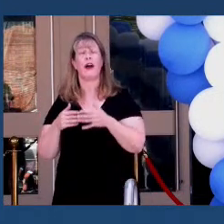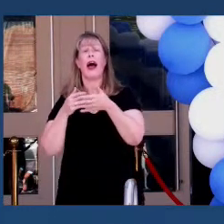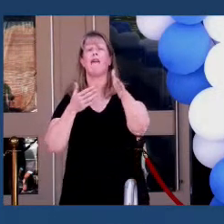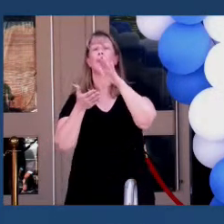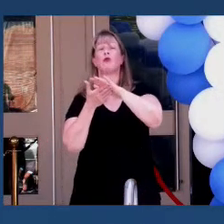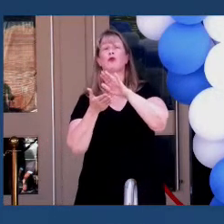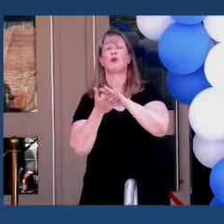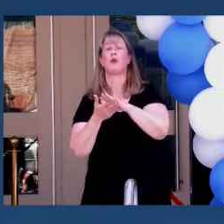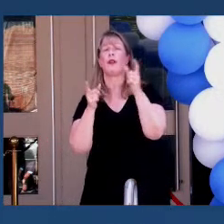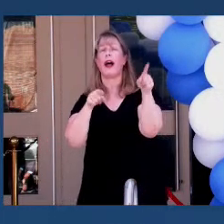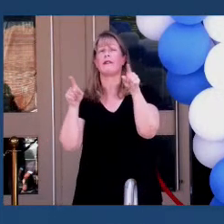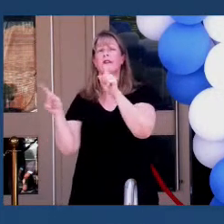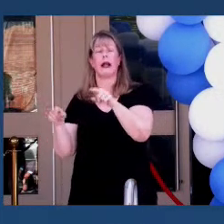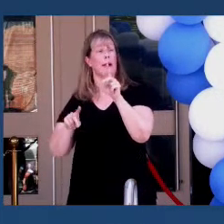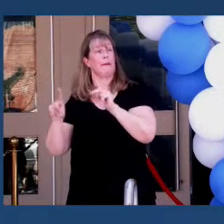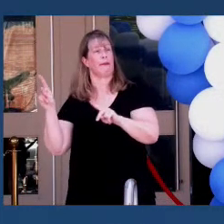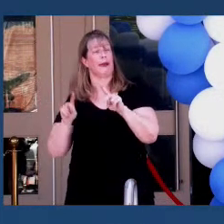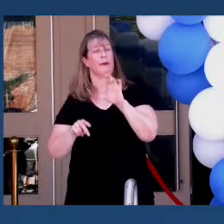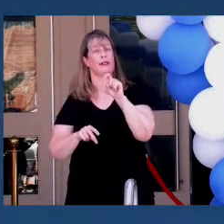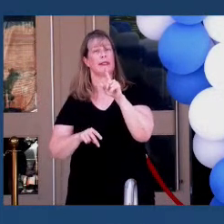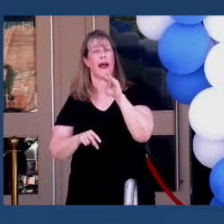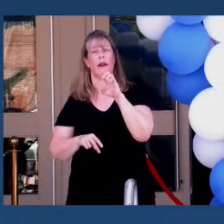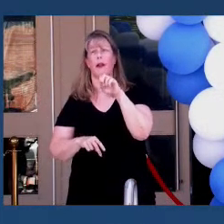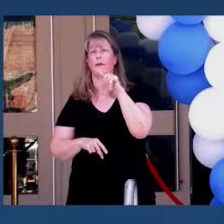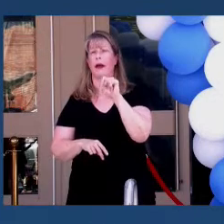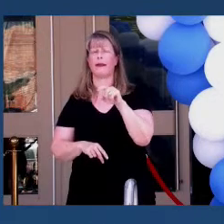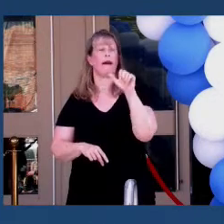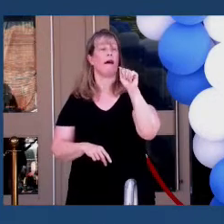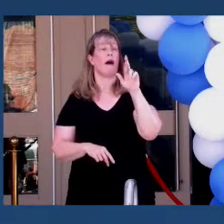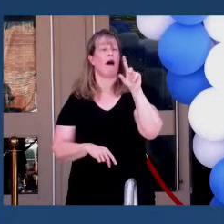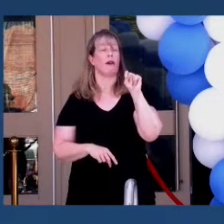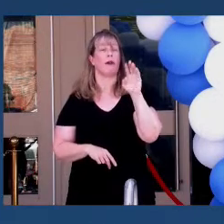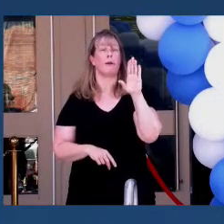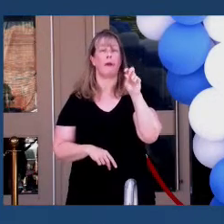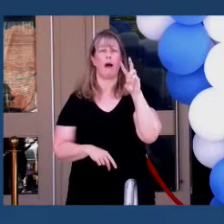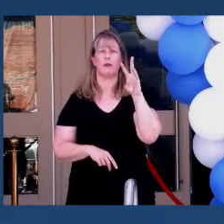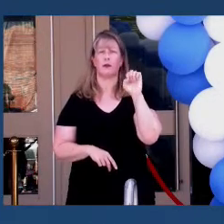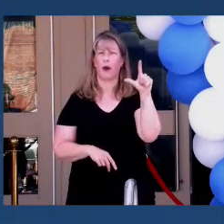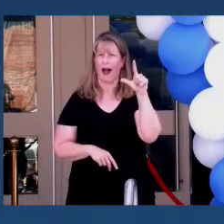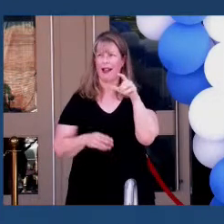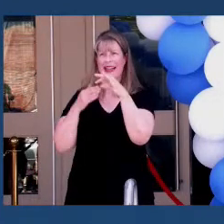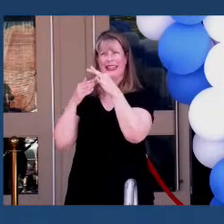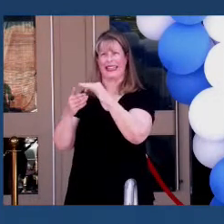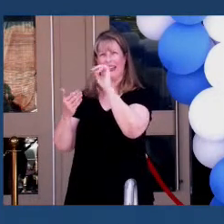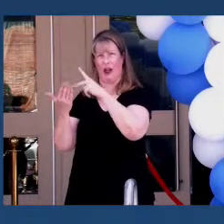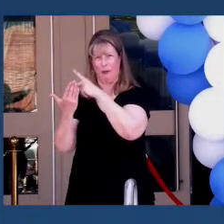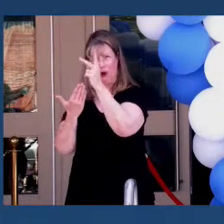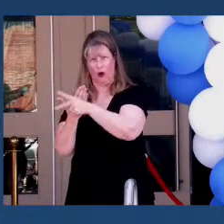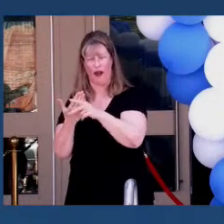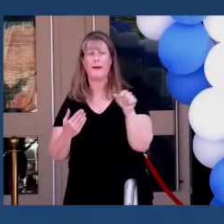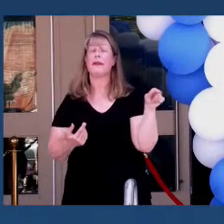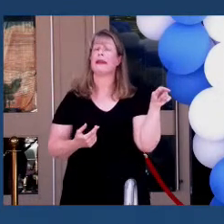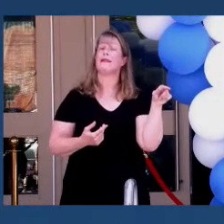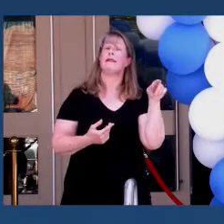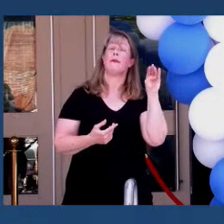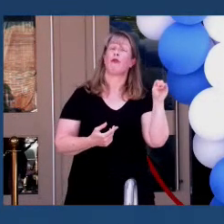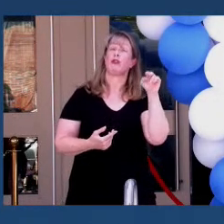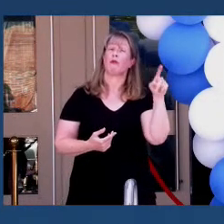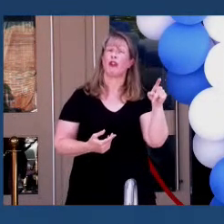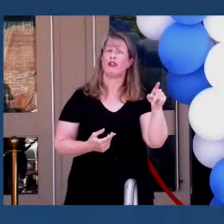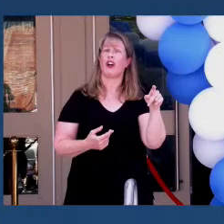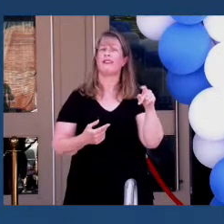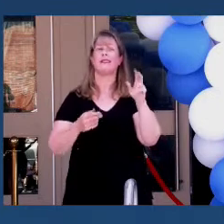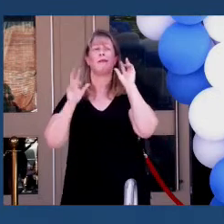activities were at People's Settlement with Art Boswell leading People's Settlement. Mr. Pritchett had us playing basketball